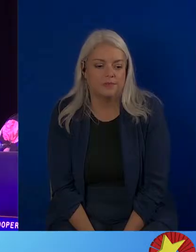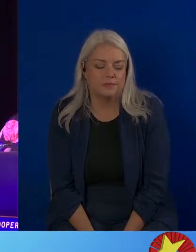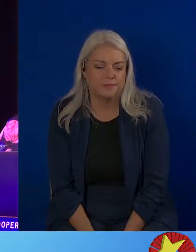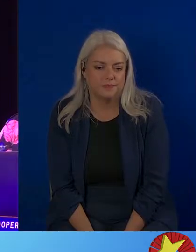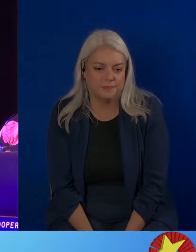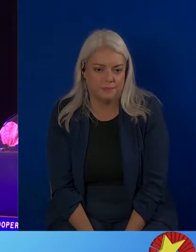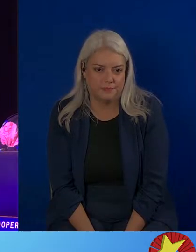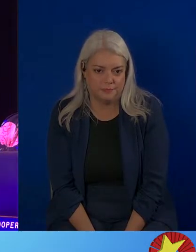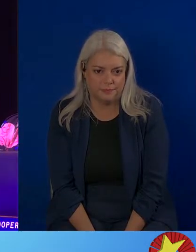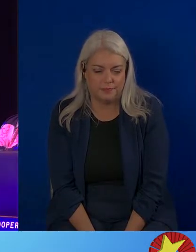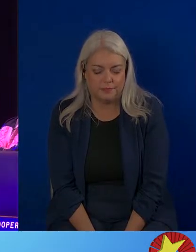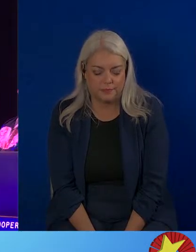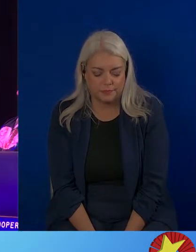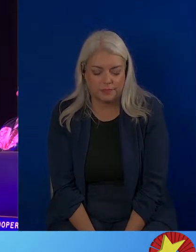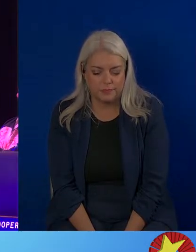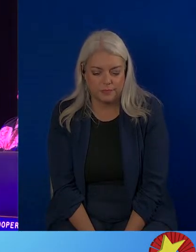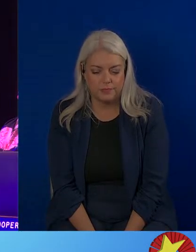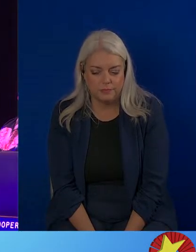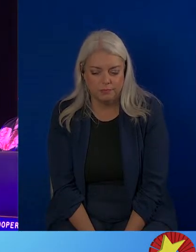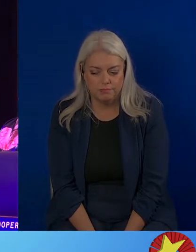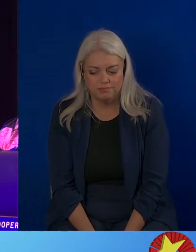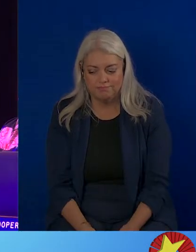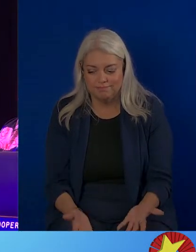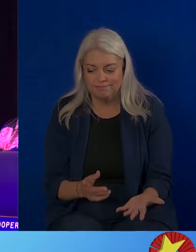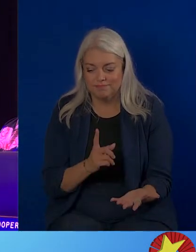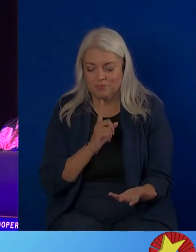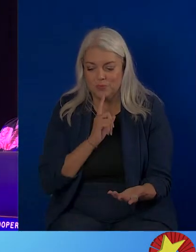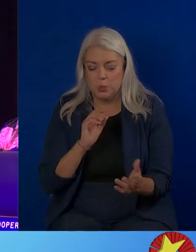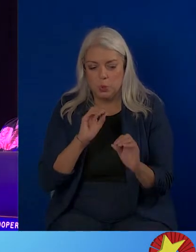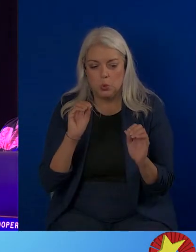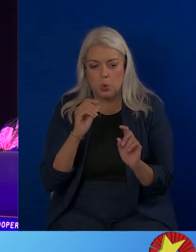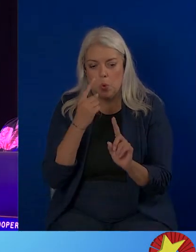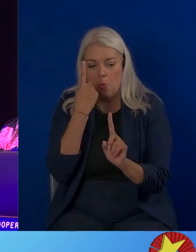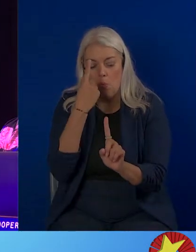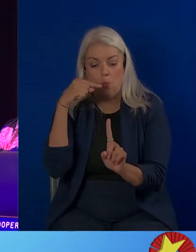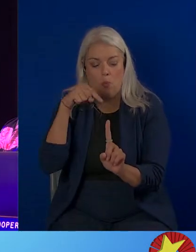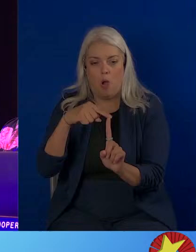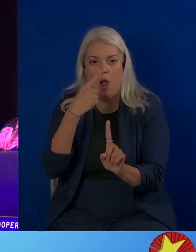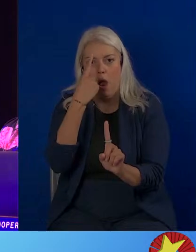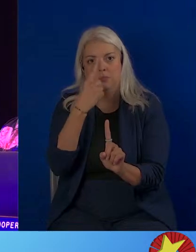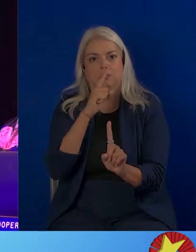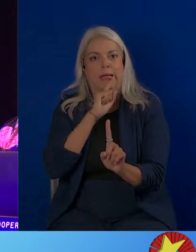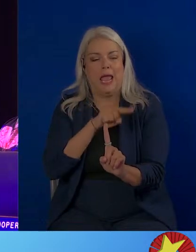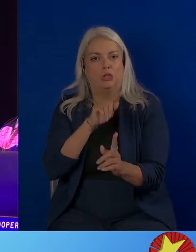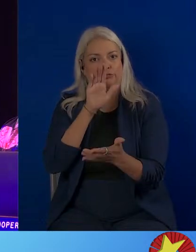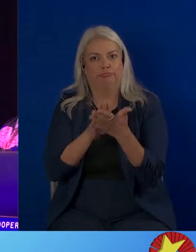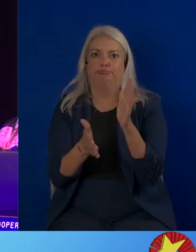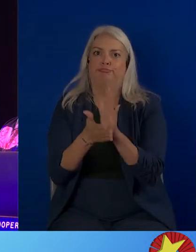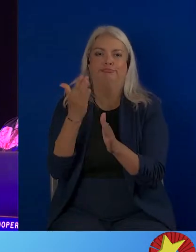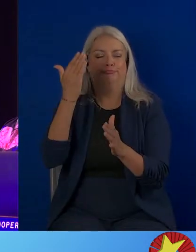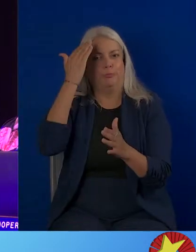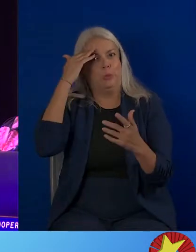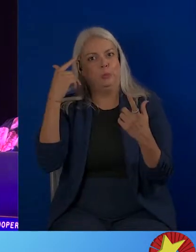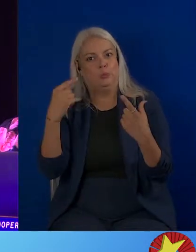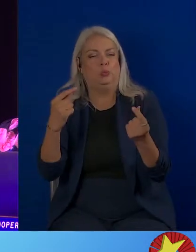I mean, there is no silver bullet to doing it. And I think that's